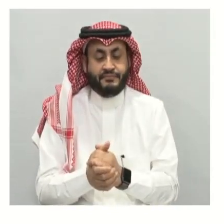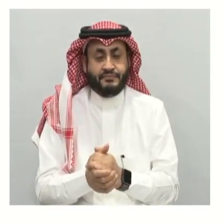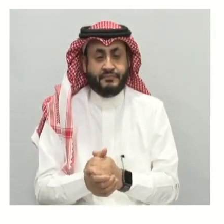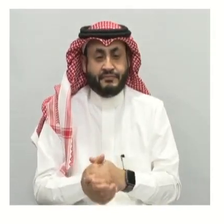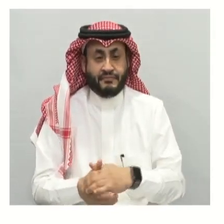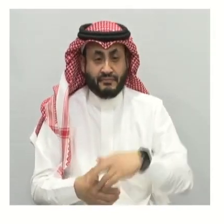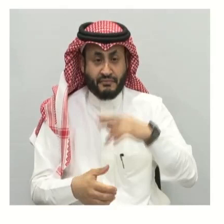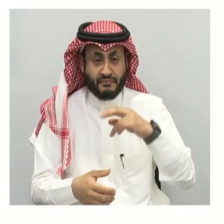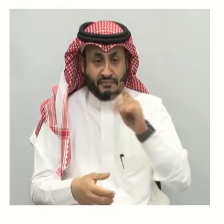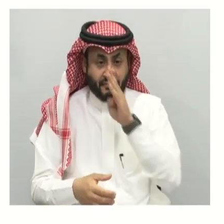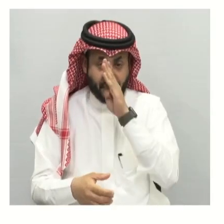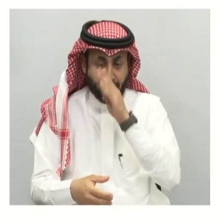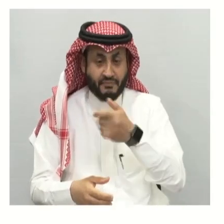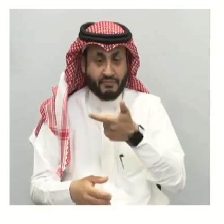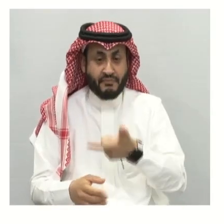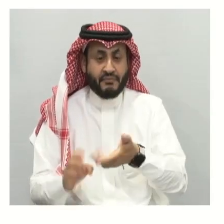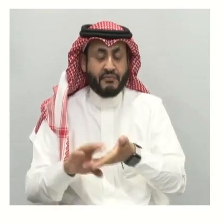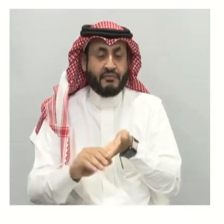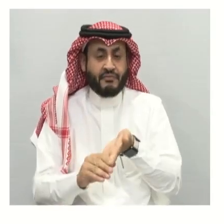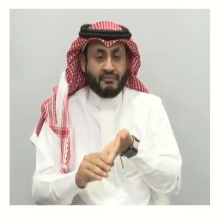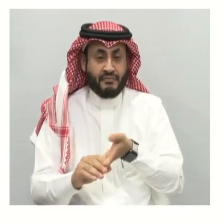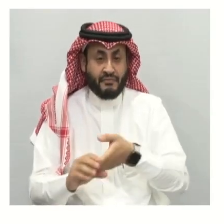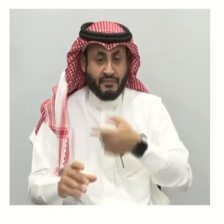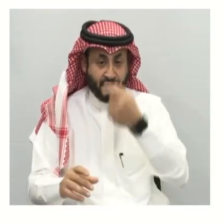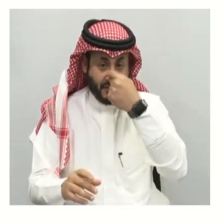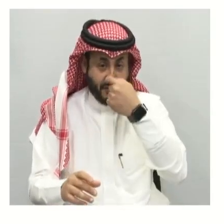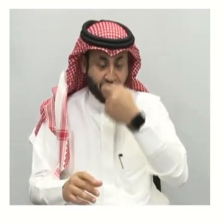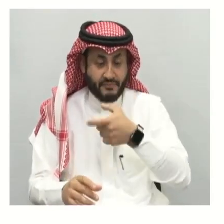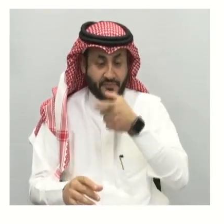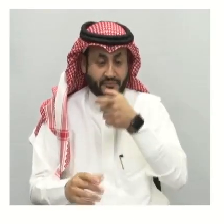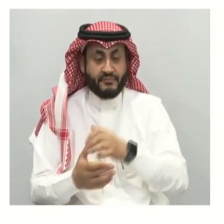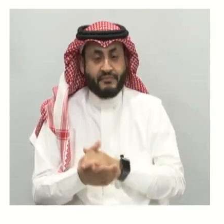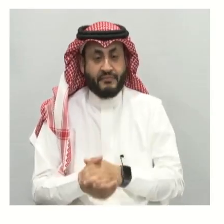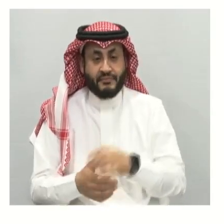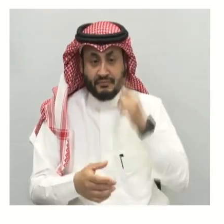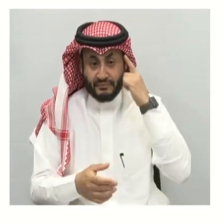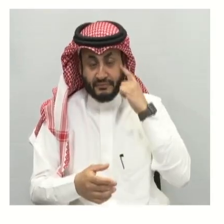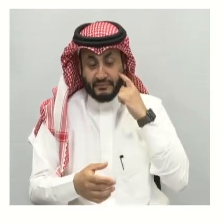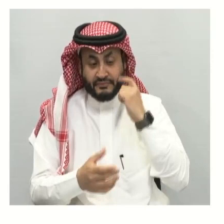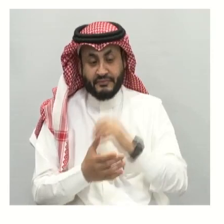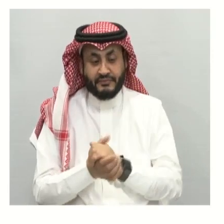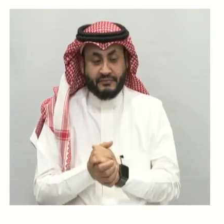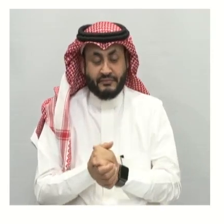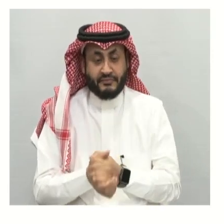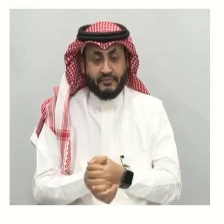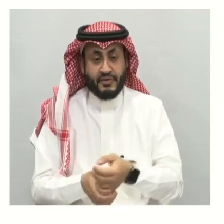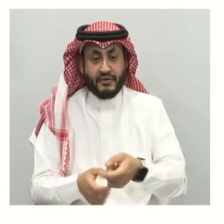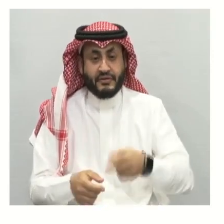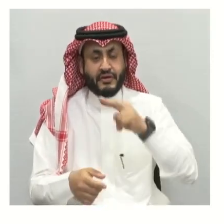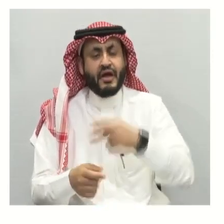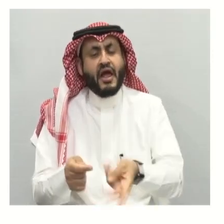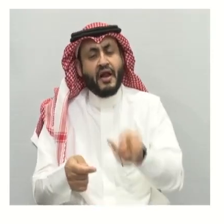Sunday, Monday, Tuesday, Wednesday, Thursday, Thursday, Friday, Saturday,